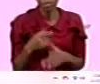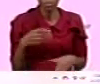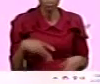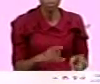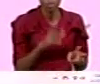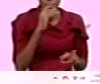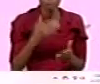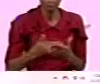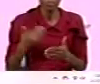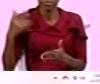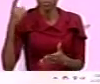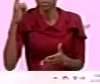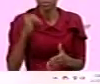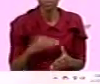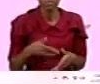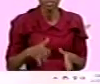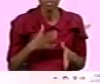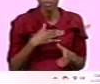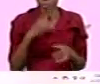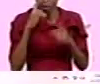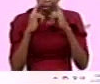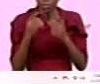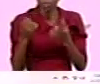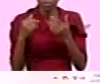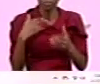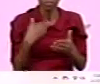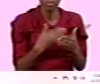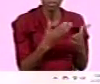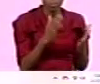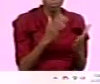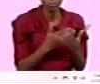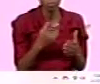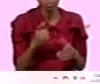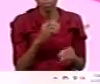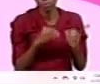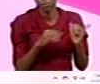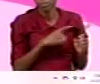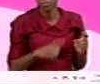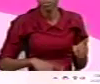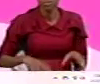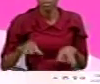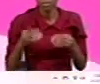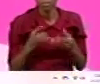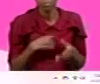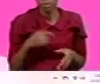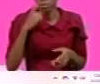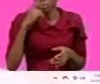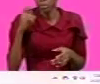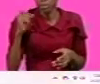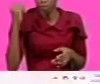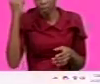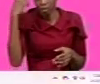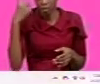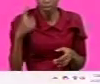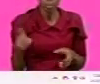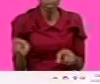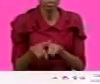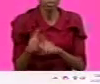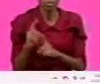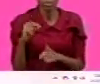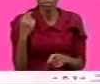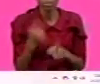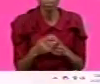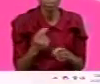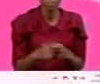understanding according to thy word. Let my supplication come before thee. Deliver me according to thy